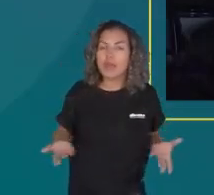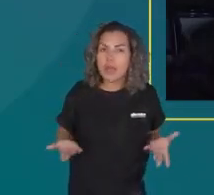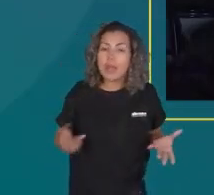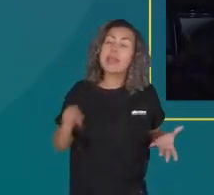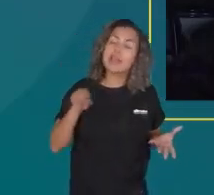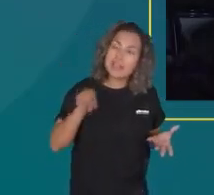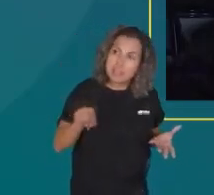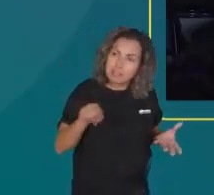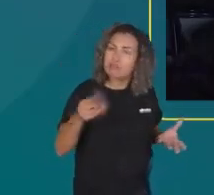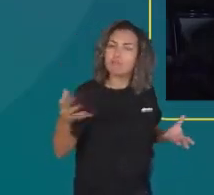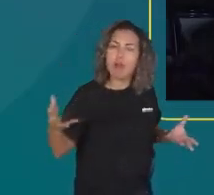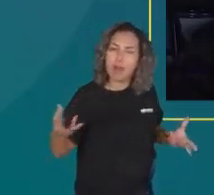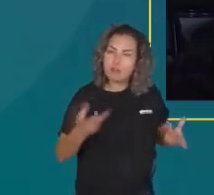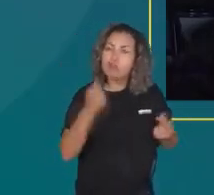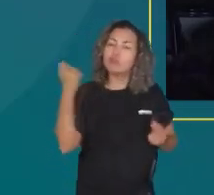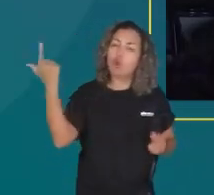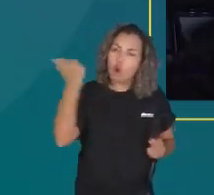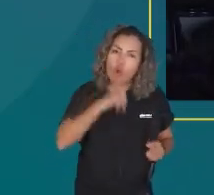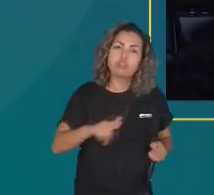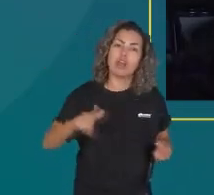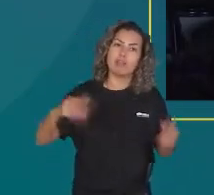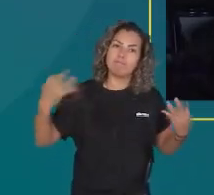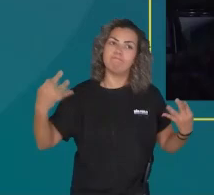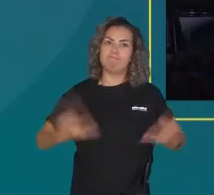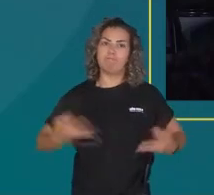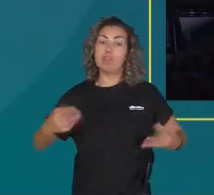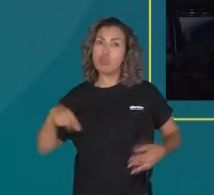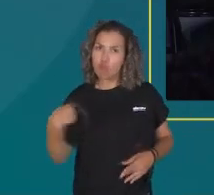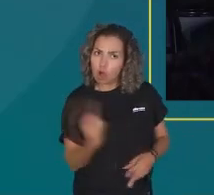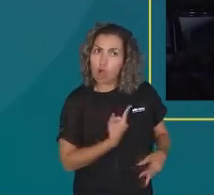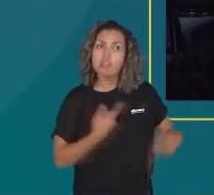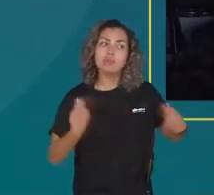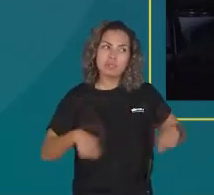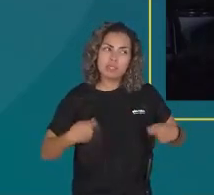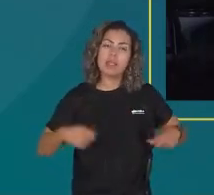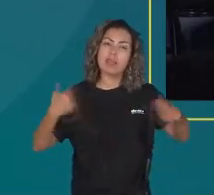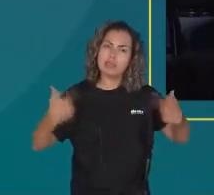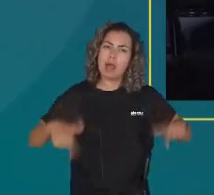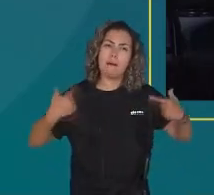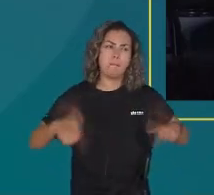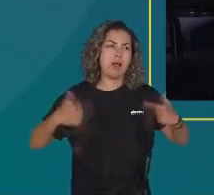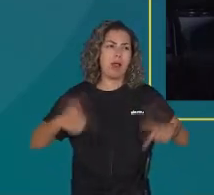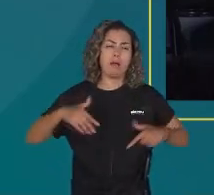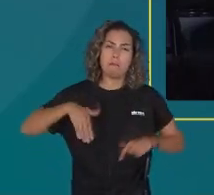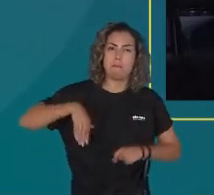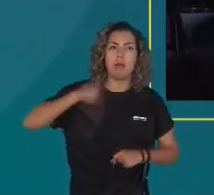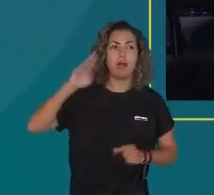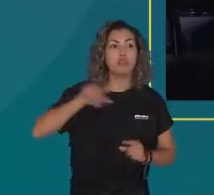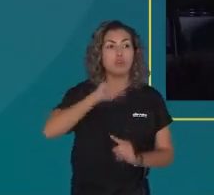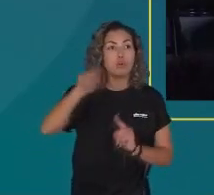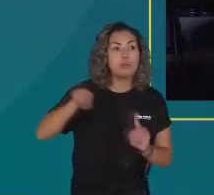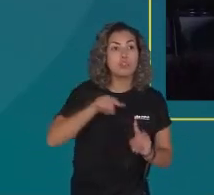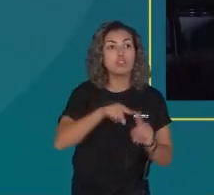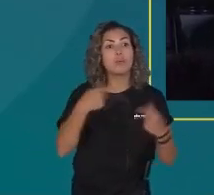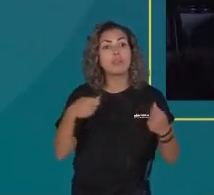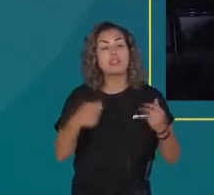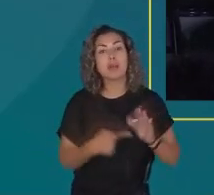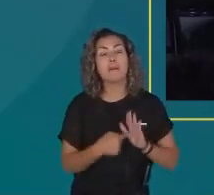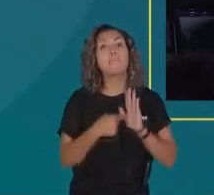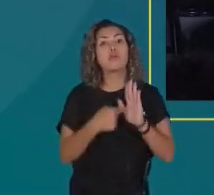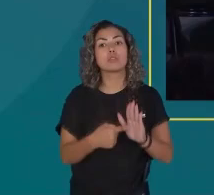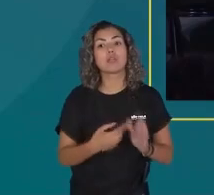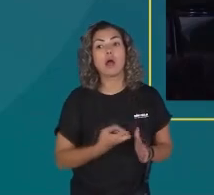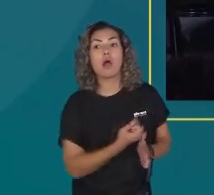that we need to work a little bit more, showing the numbers of how growing and create wealth in harmony with